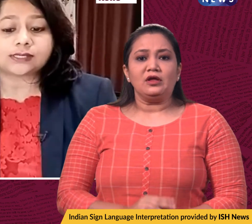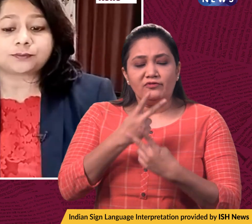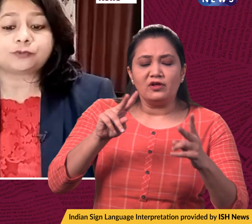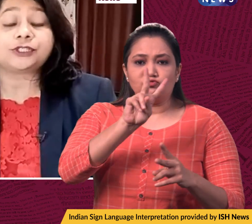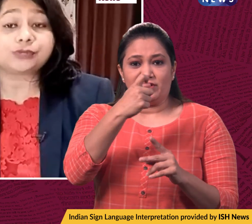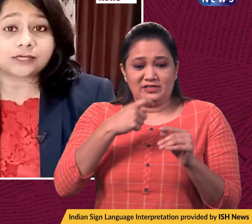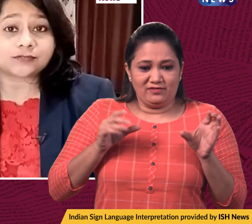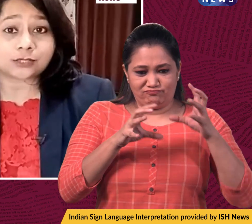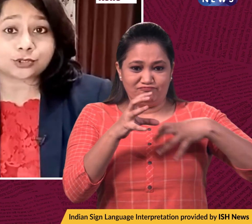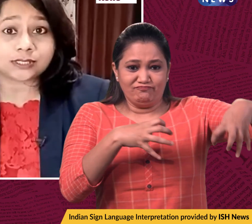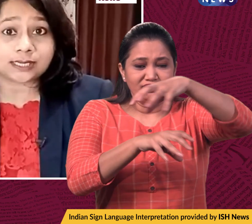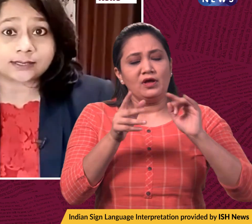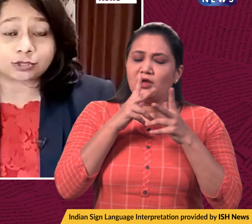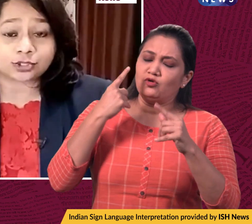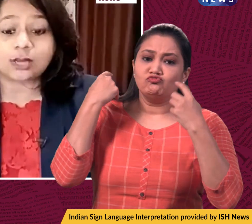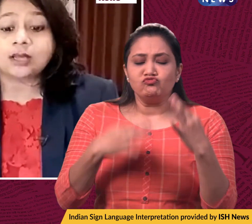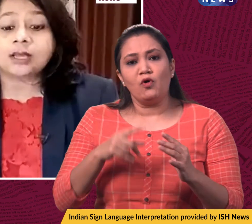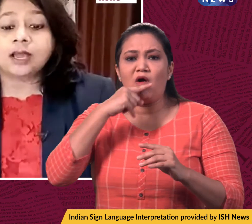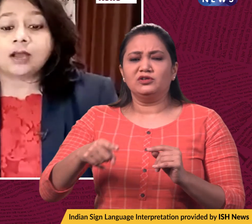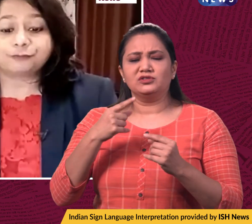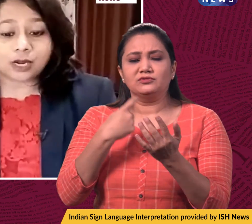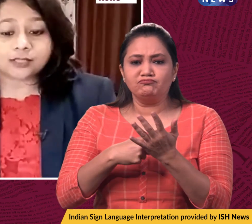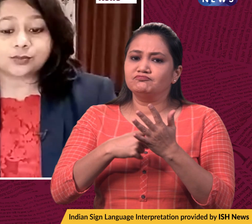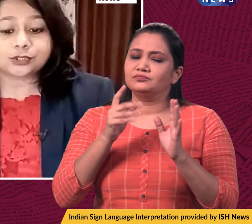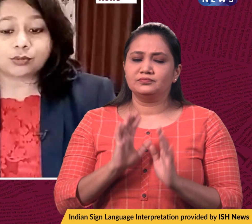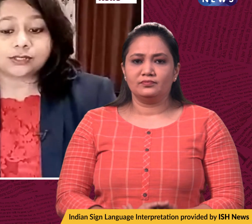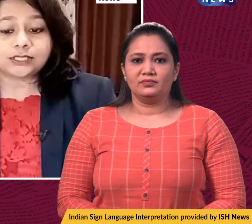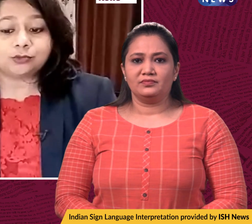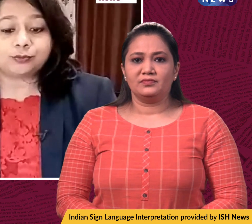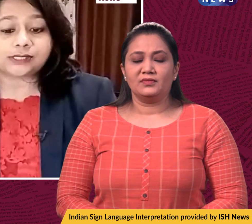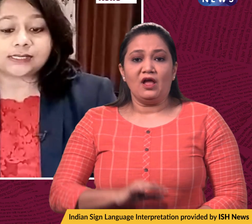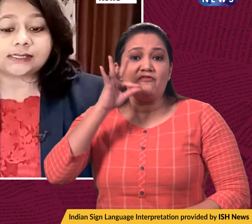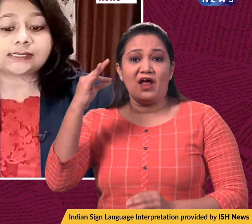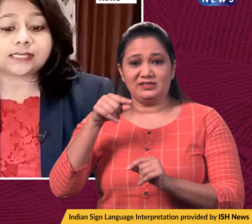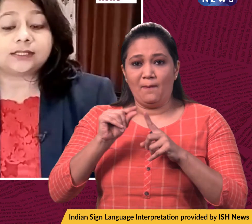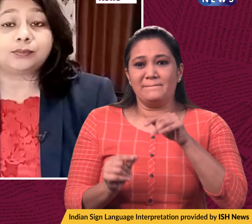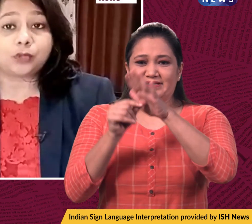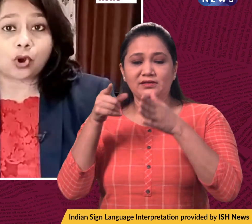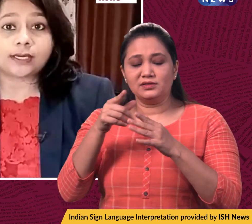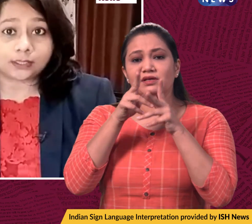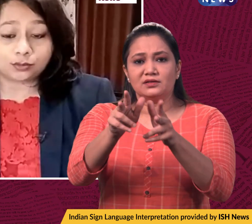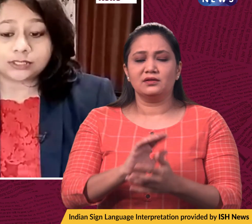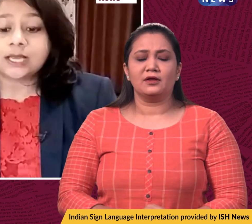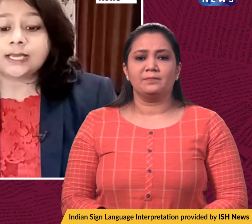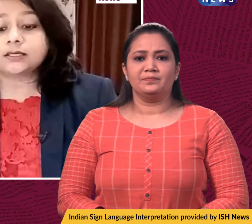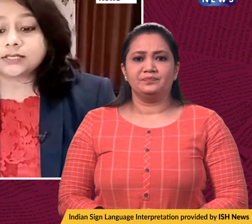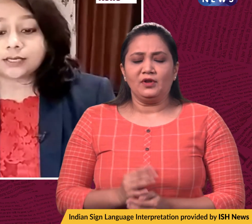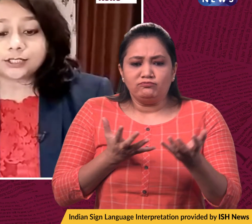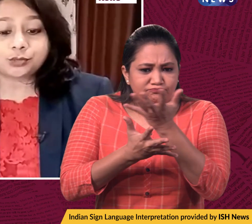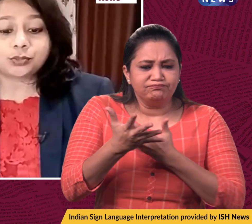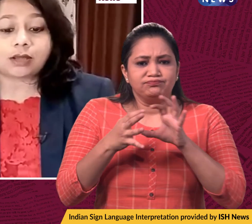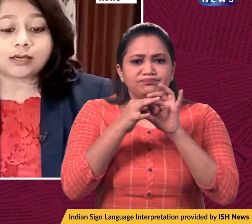27-nation bloc has approved a new set of sanctions against Russia. France, which holds the EU presidency, has said that the bloc, and I quote,